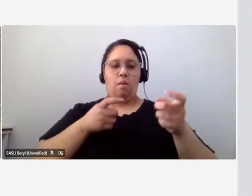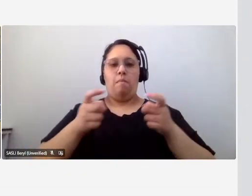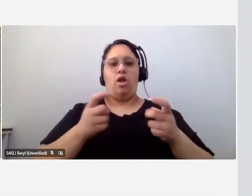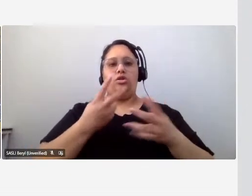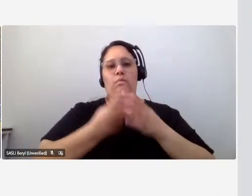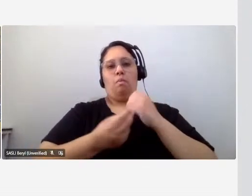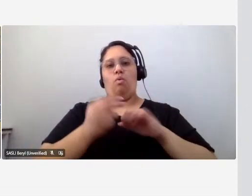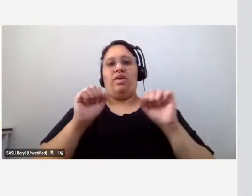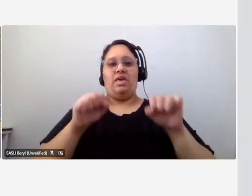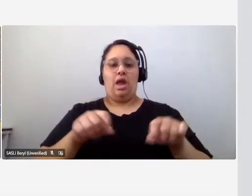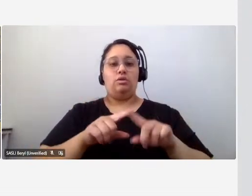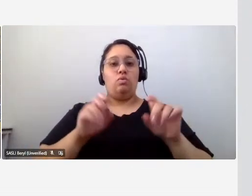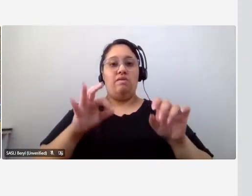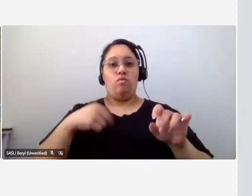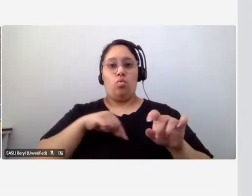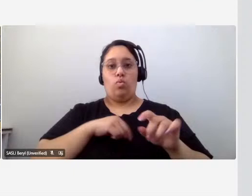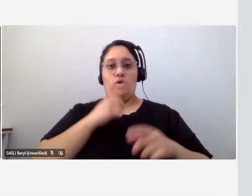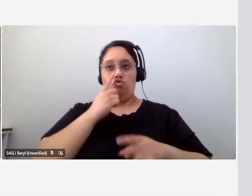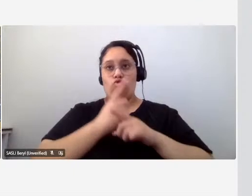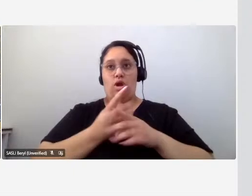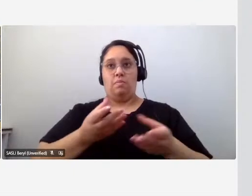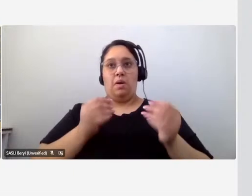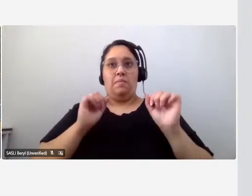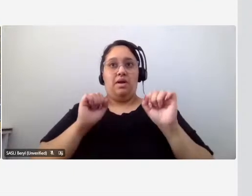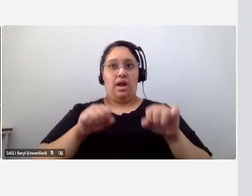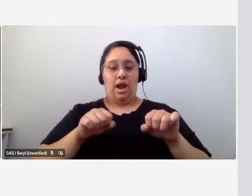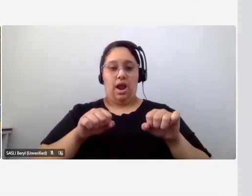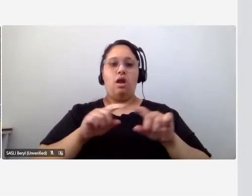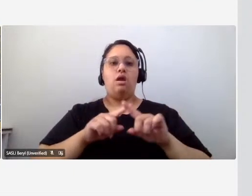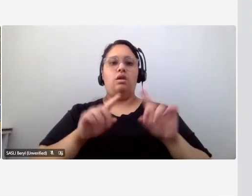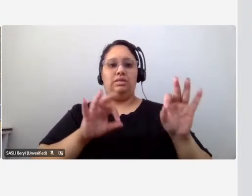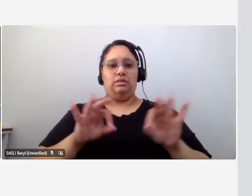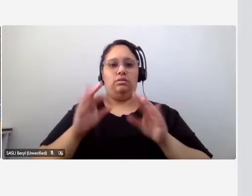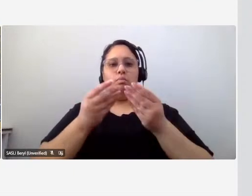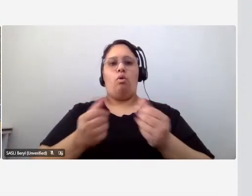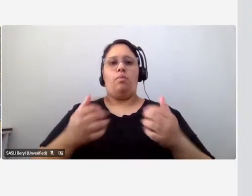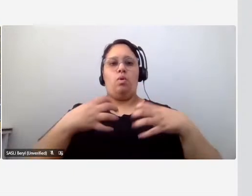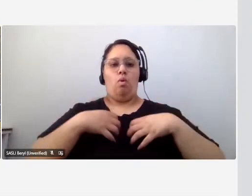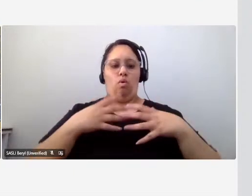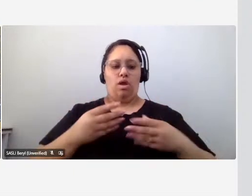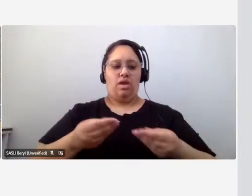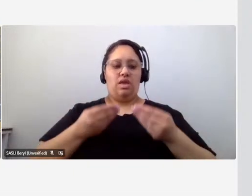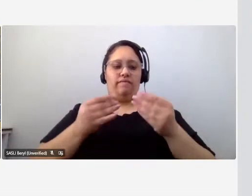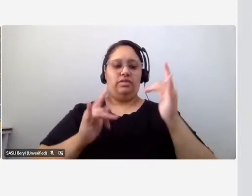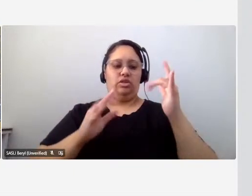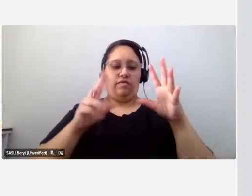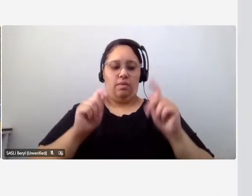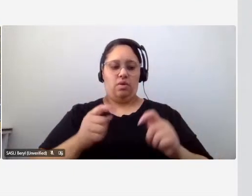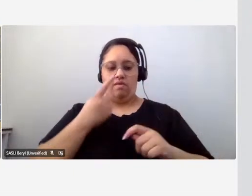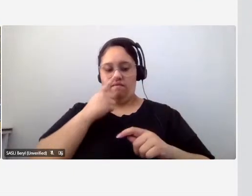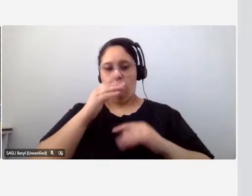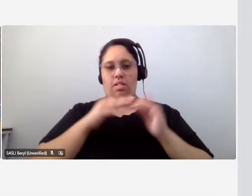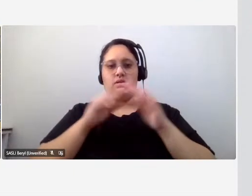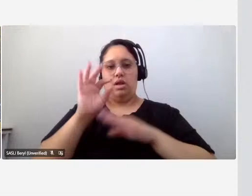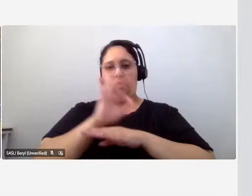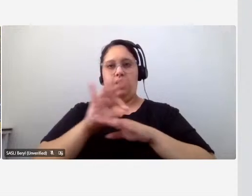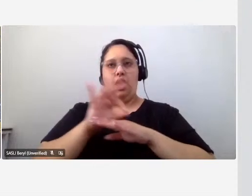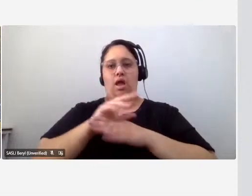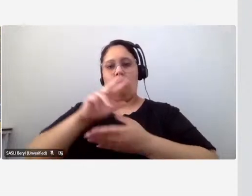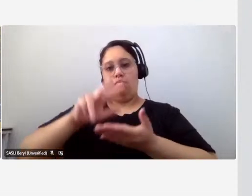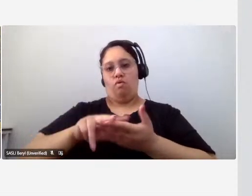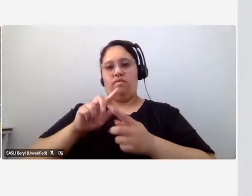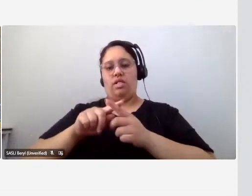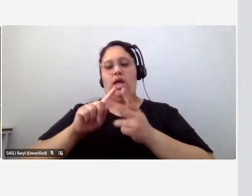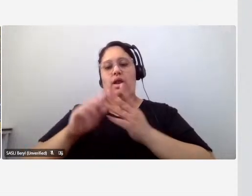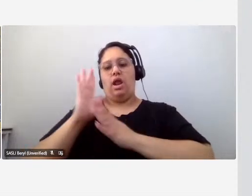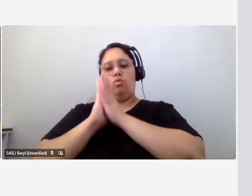And so if we can get that right, those homeowners or property owners can go to the City of Cape Town for their building plan approval and their heritage